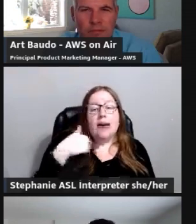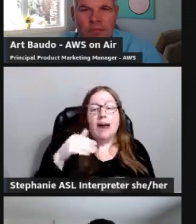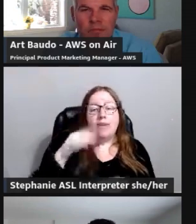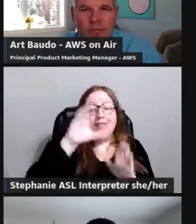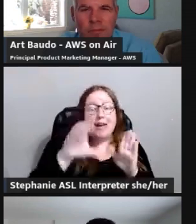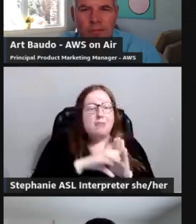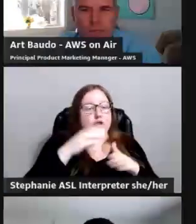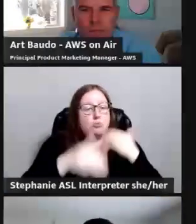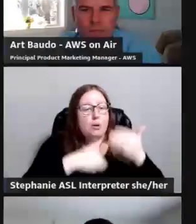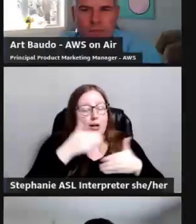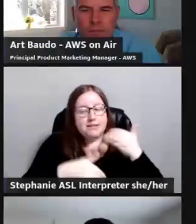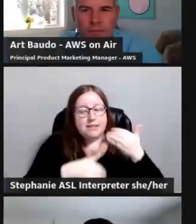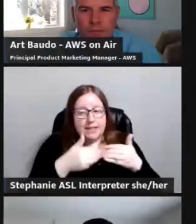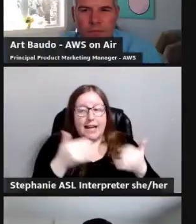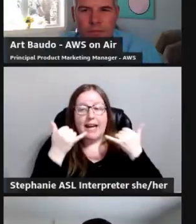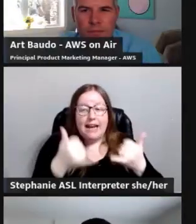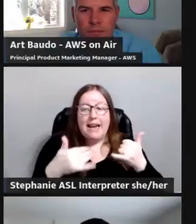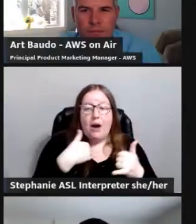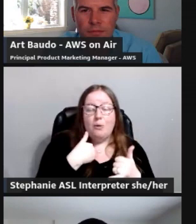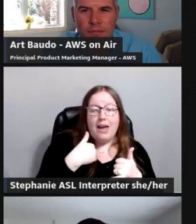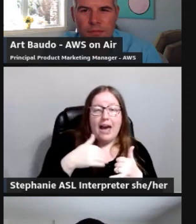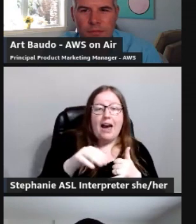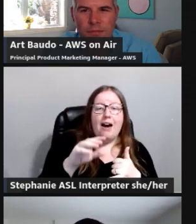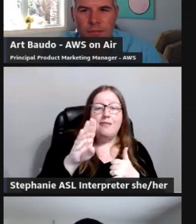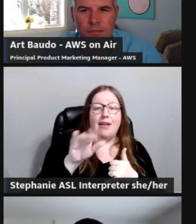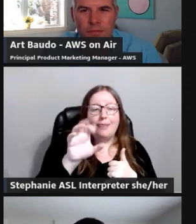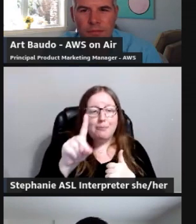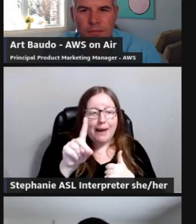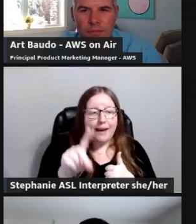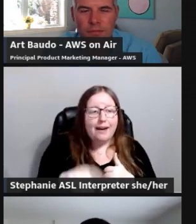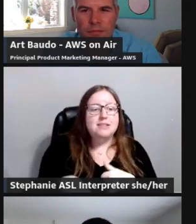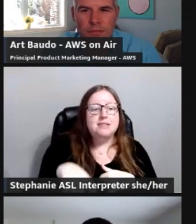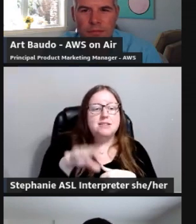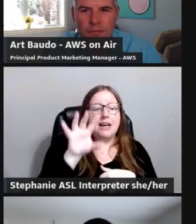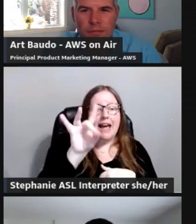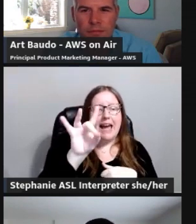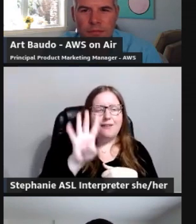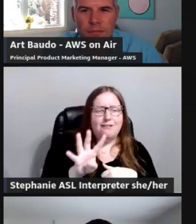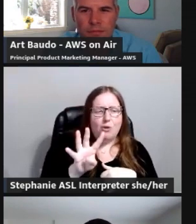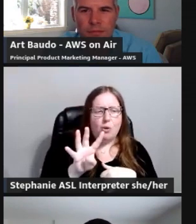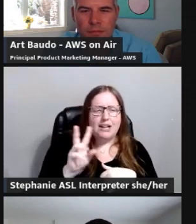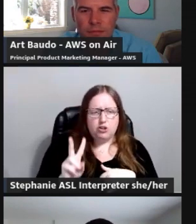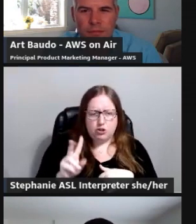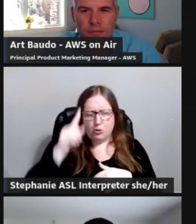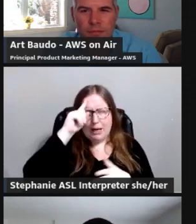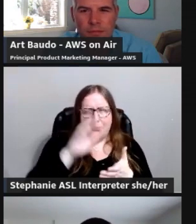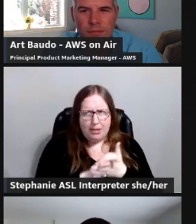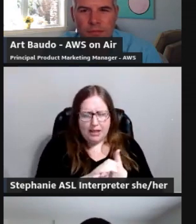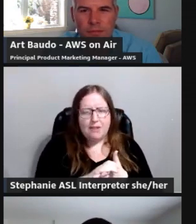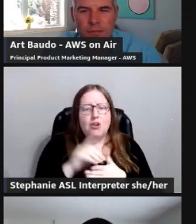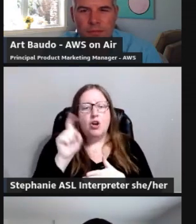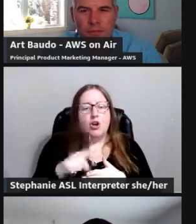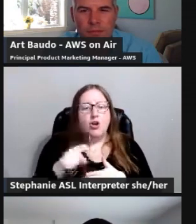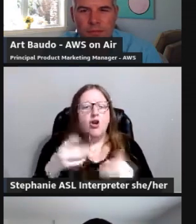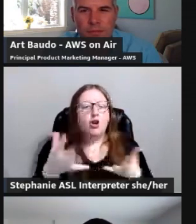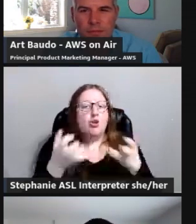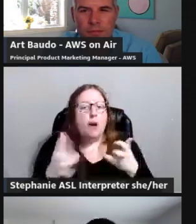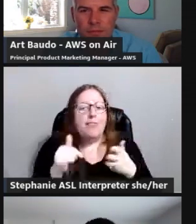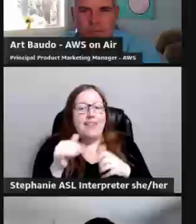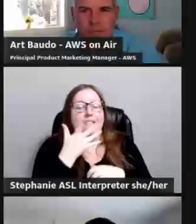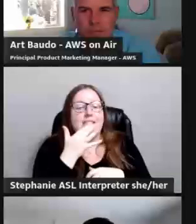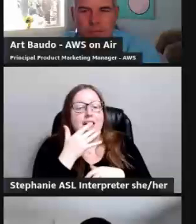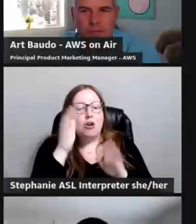we have the bands, the raw bands, the 8, 4, and 2, I believe, we want to create that false color image so that